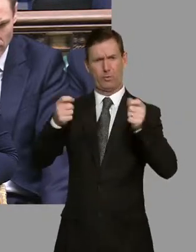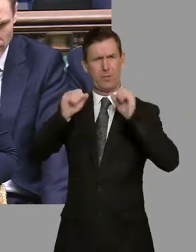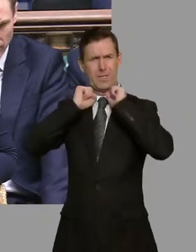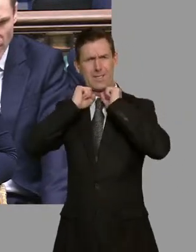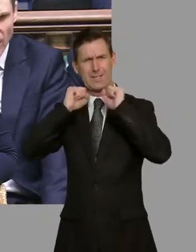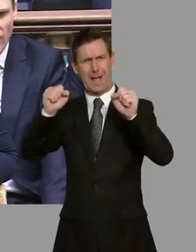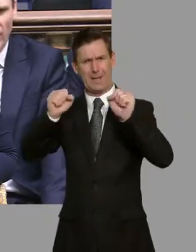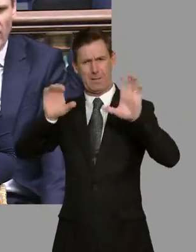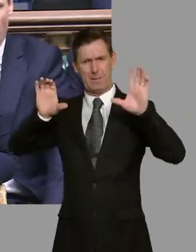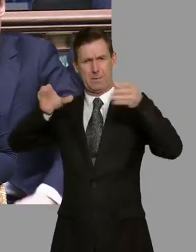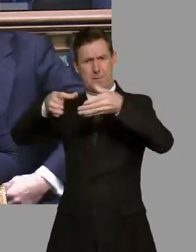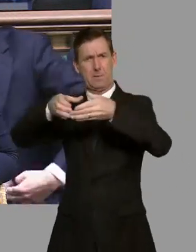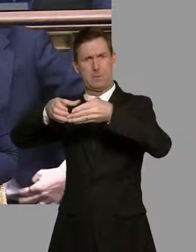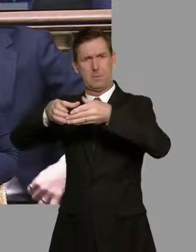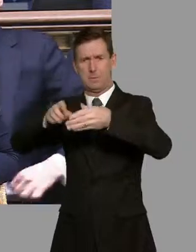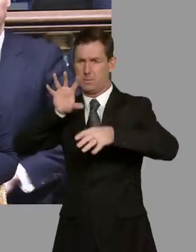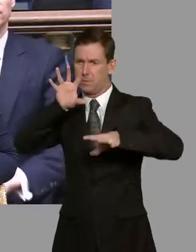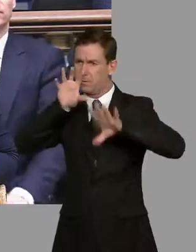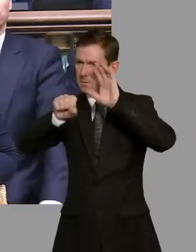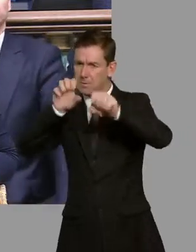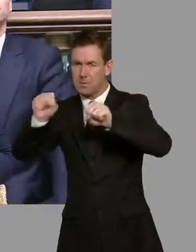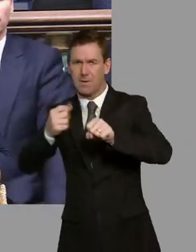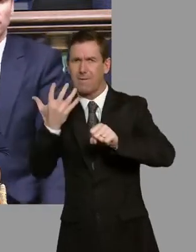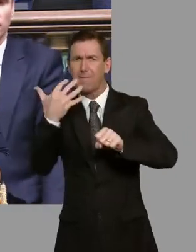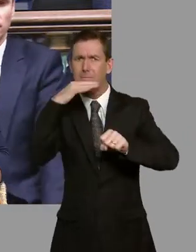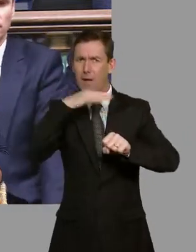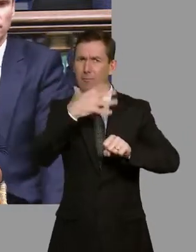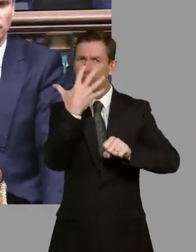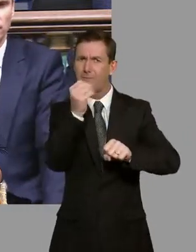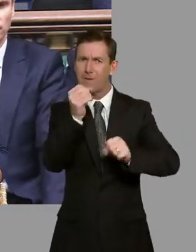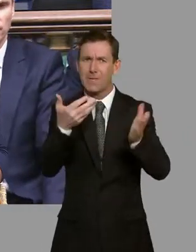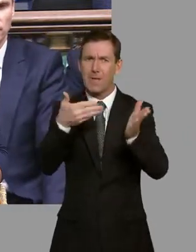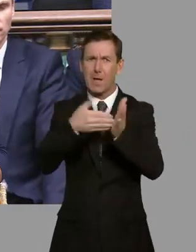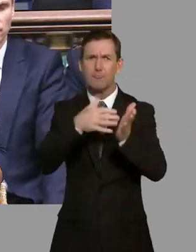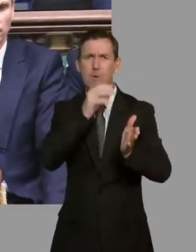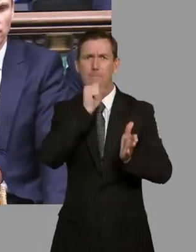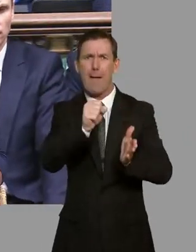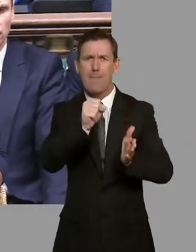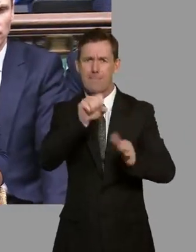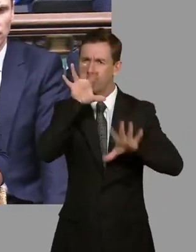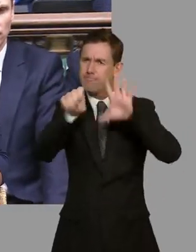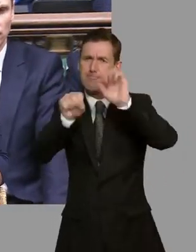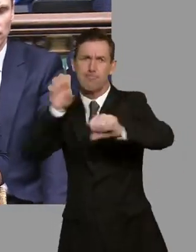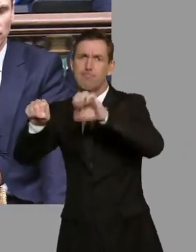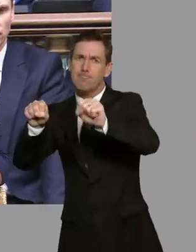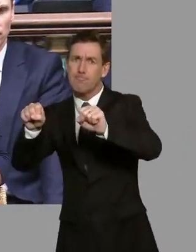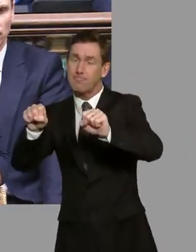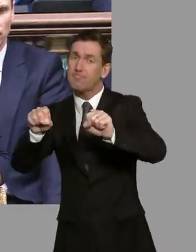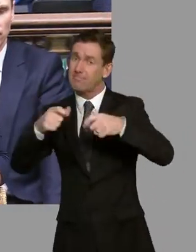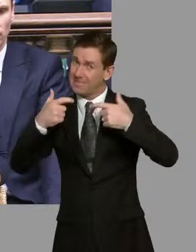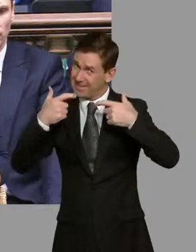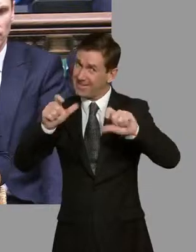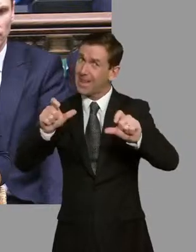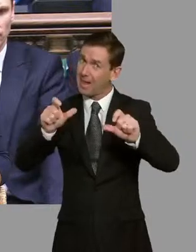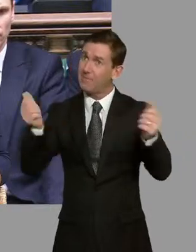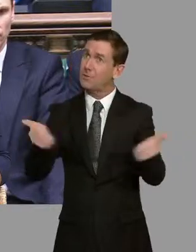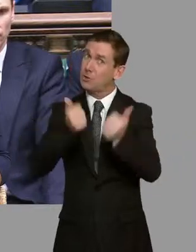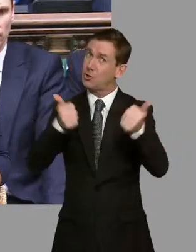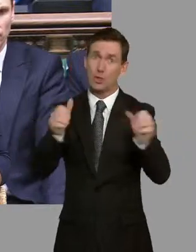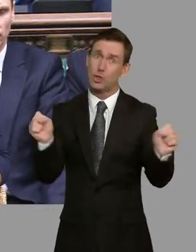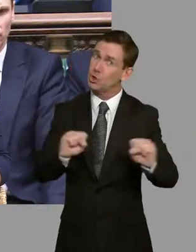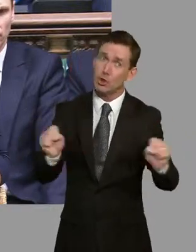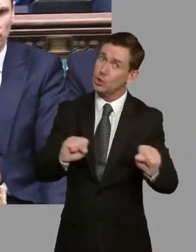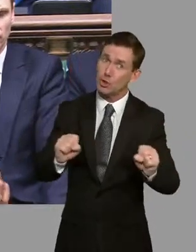more perpetrators. That shows that there is still work to be done. In Rotherham alone, there have been over